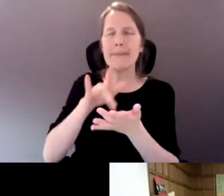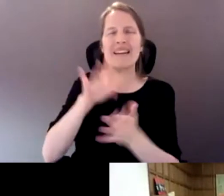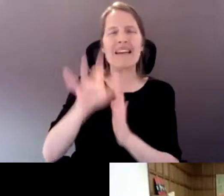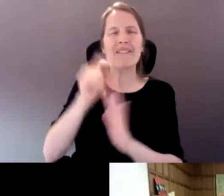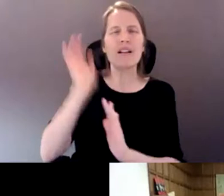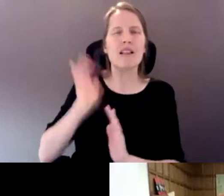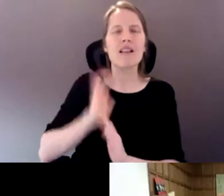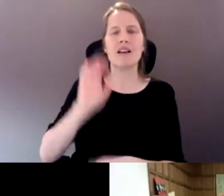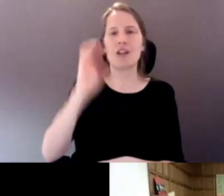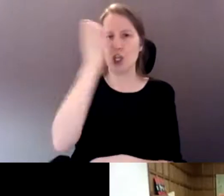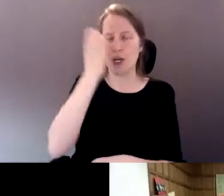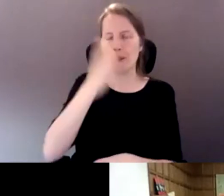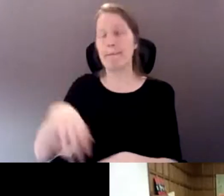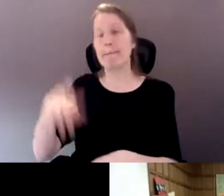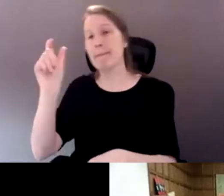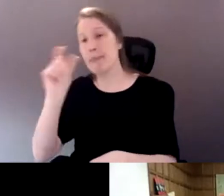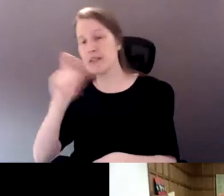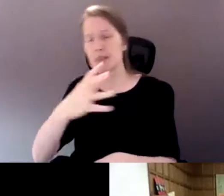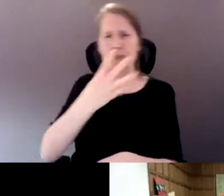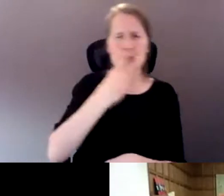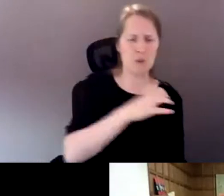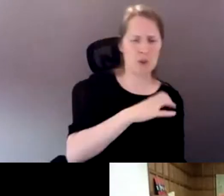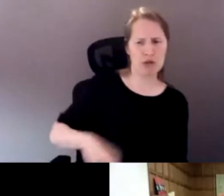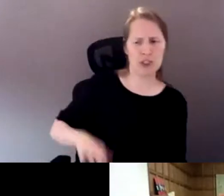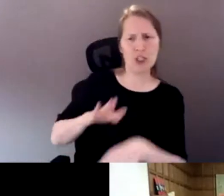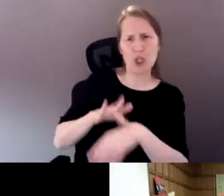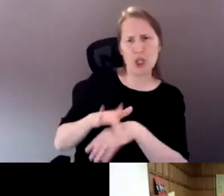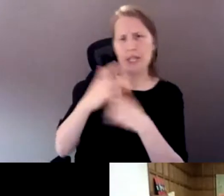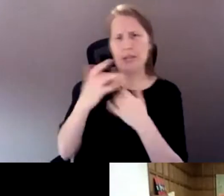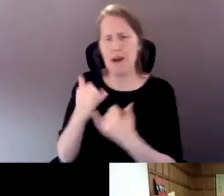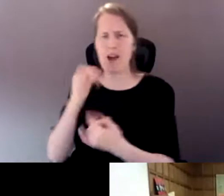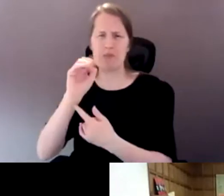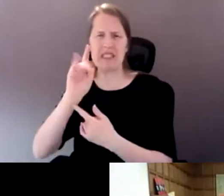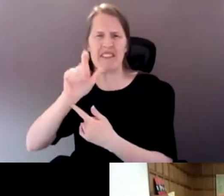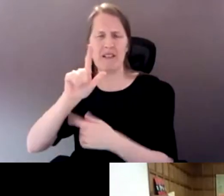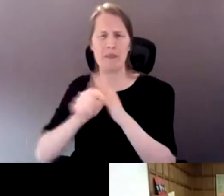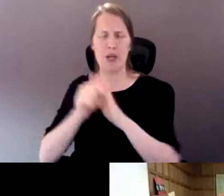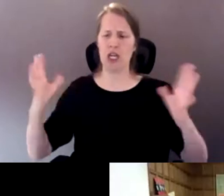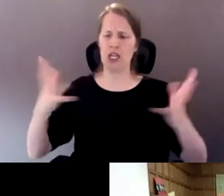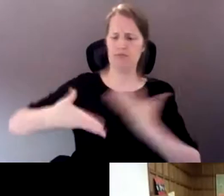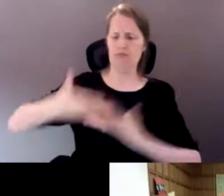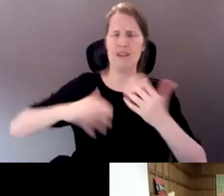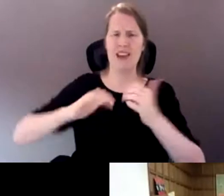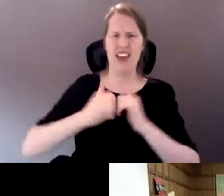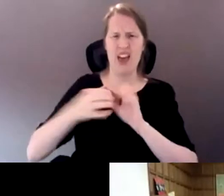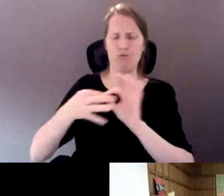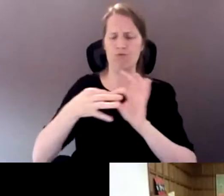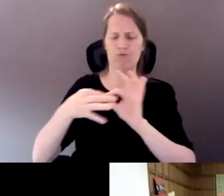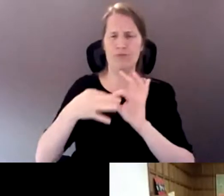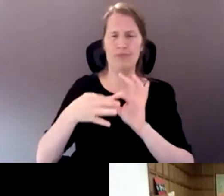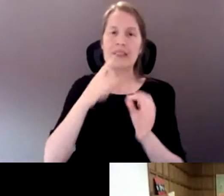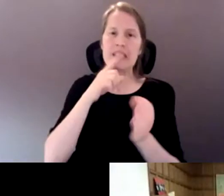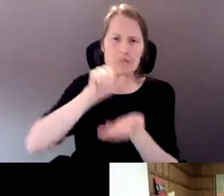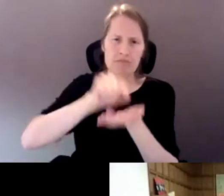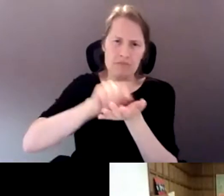and Christians in the medieval and early modern world related to one another. Of his many publications, I will note here